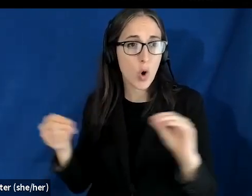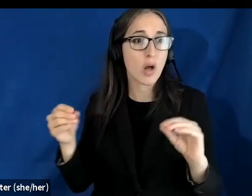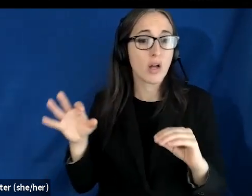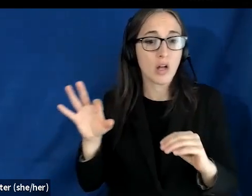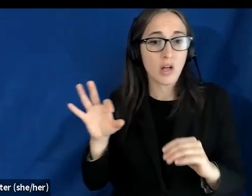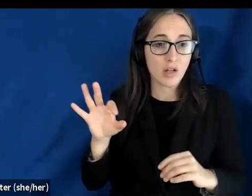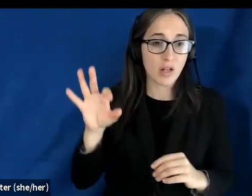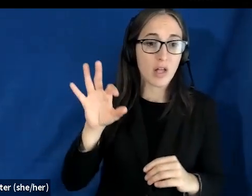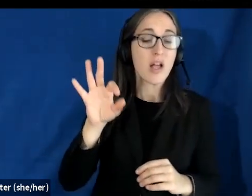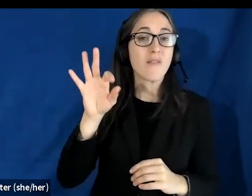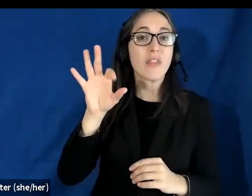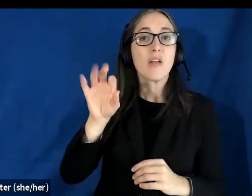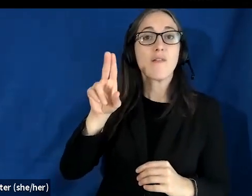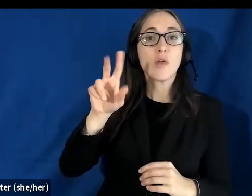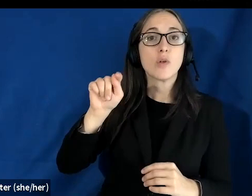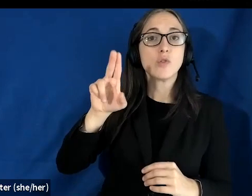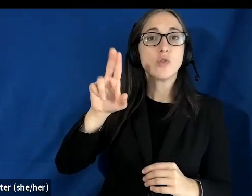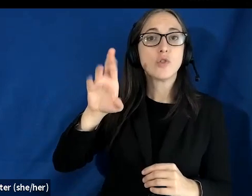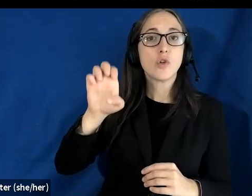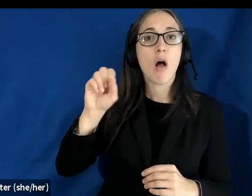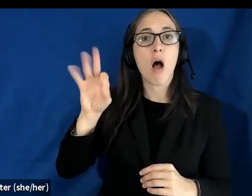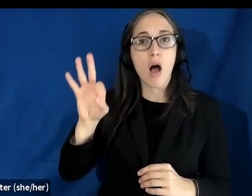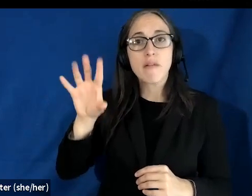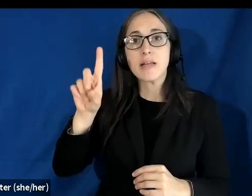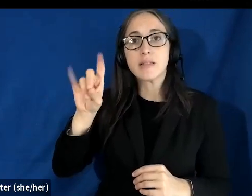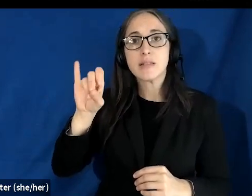futureofdisability.global, futureofdisability.global. So I'm going to